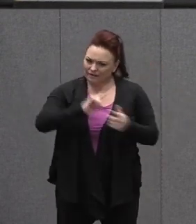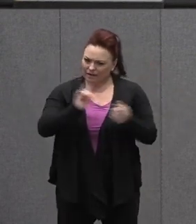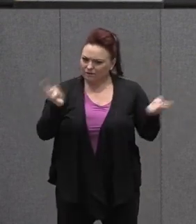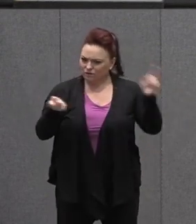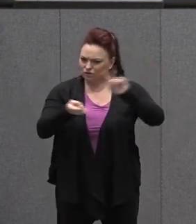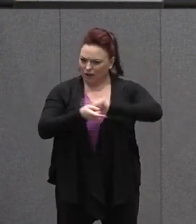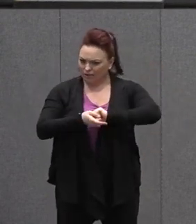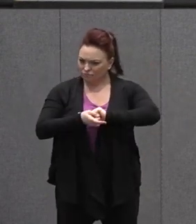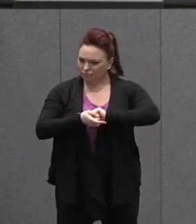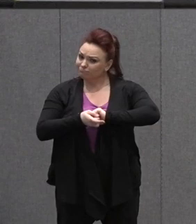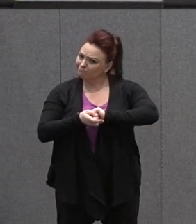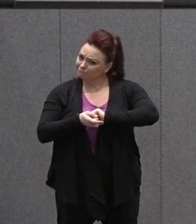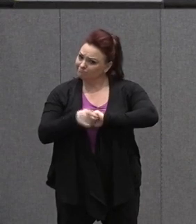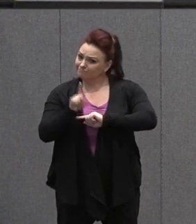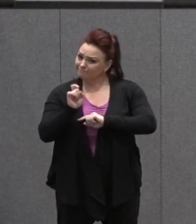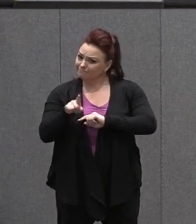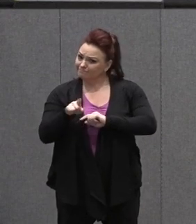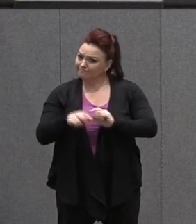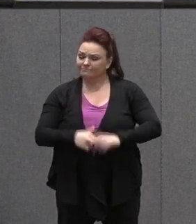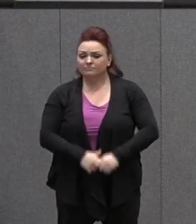changed?